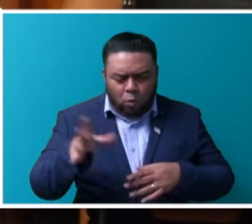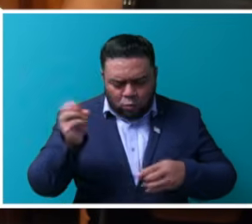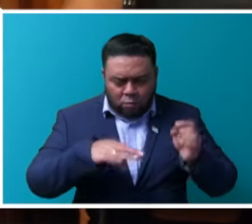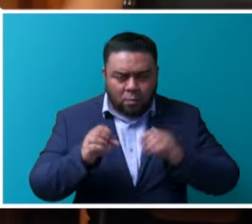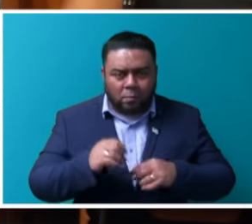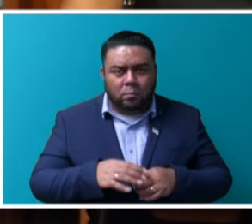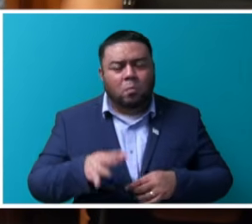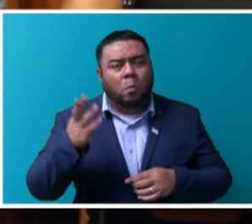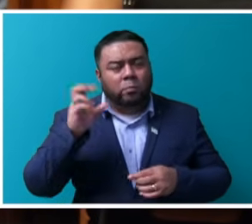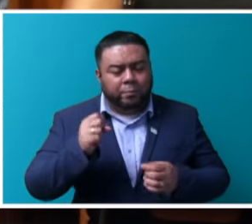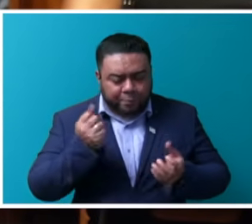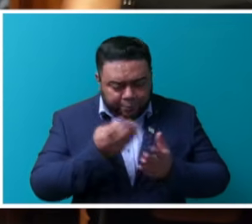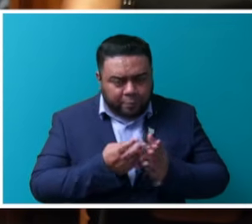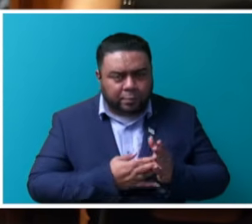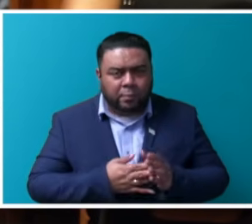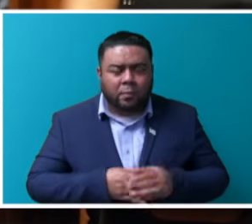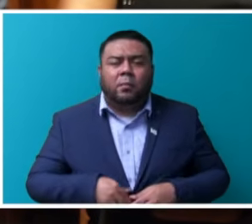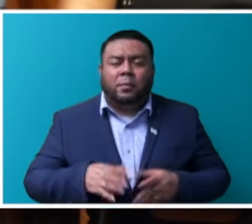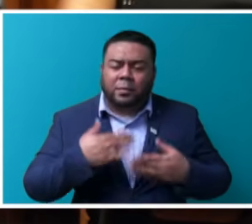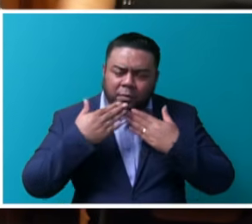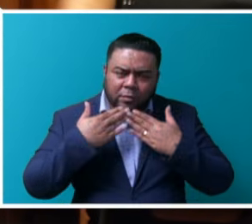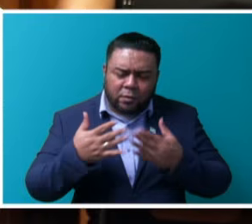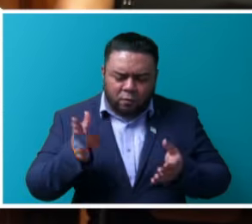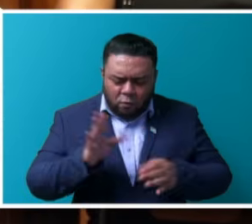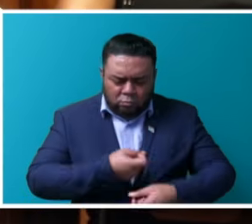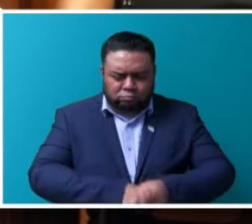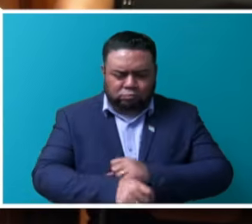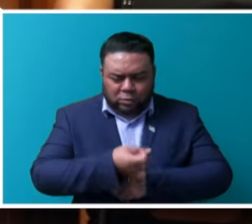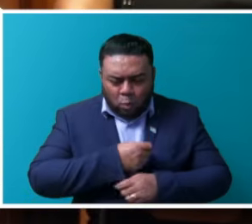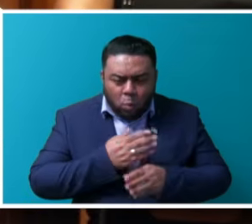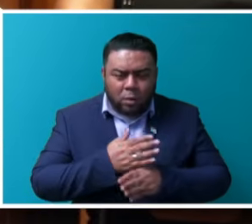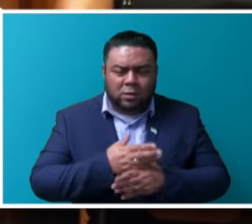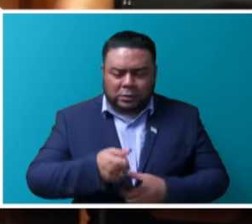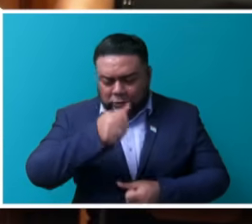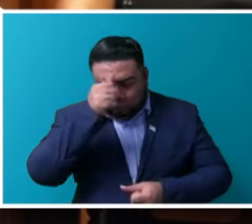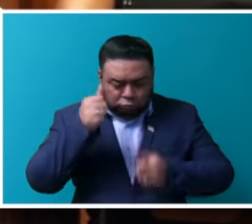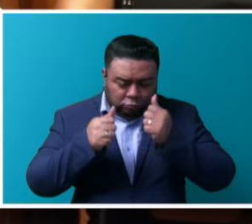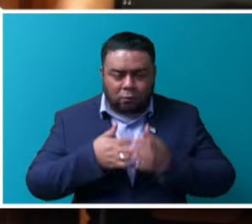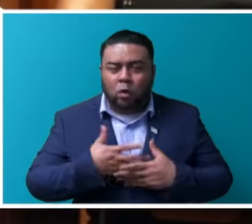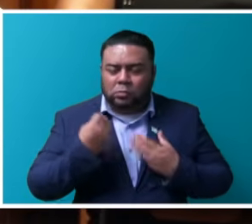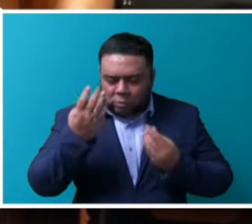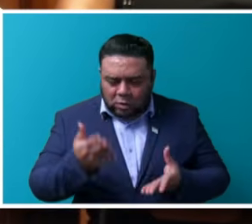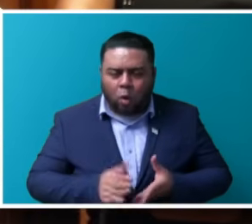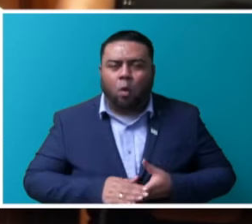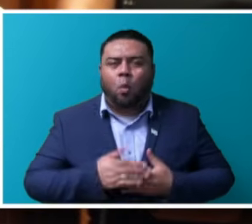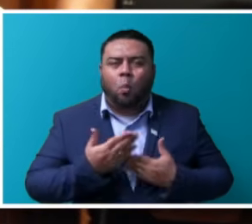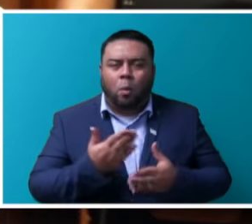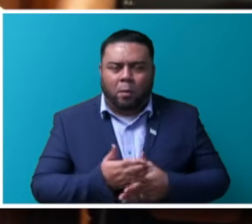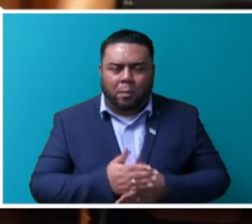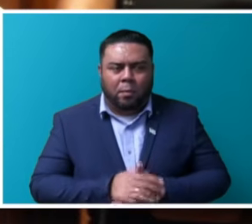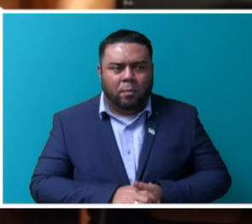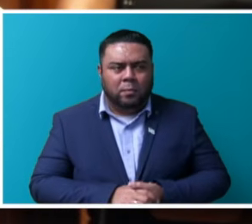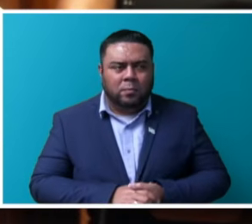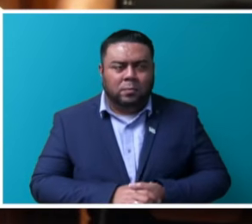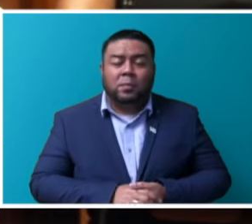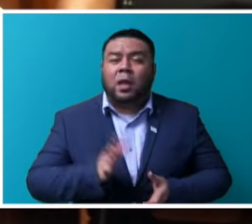putting this budget together. I thank you for your tireless efforts, sacrifice, and display of your dedication and commitment. I